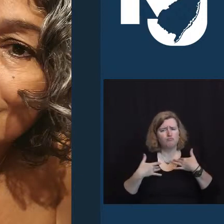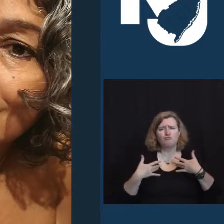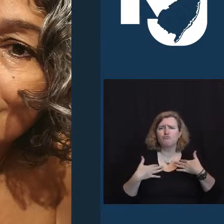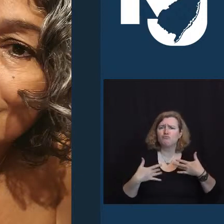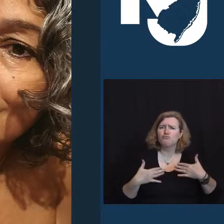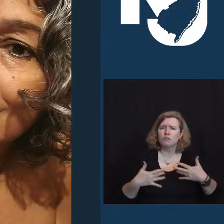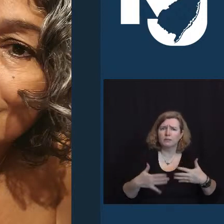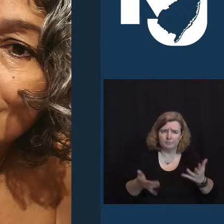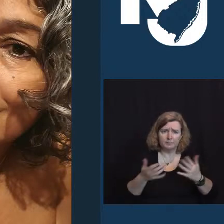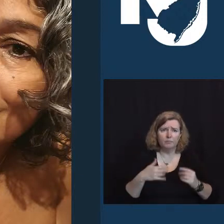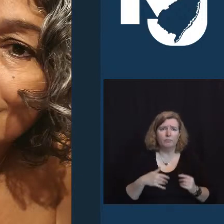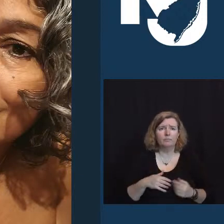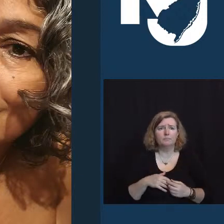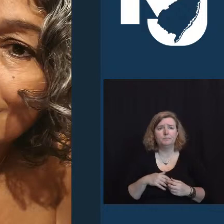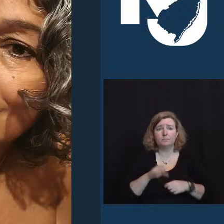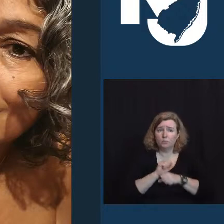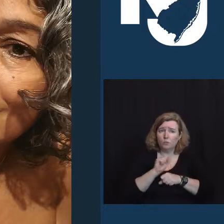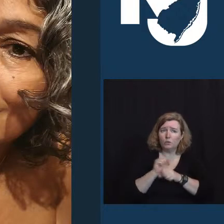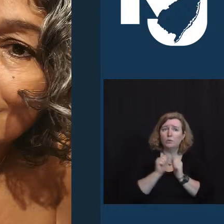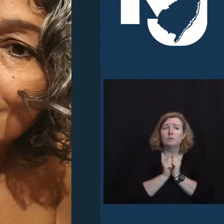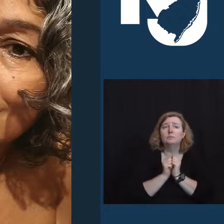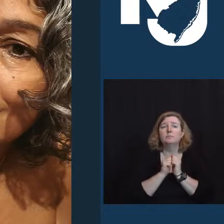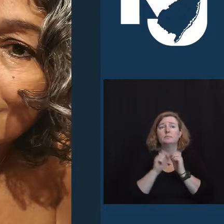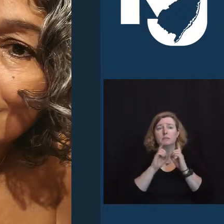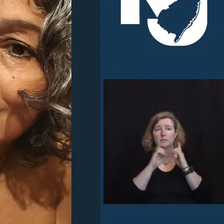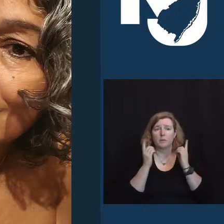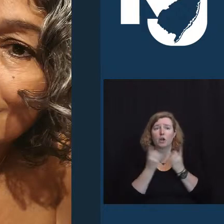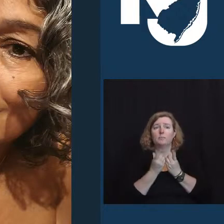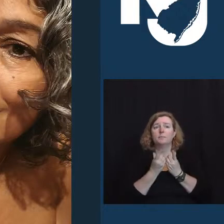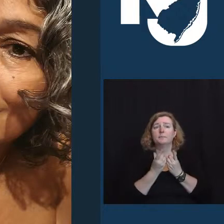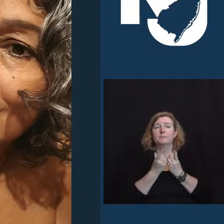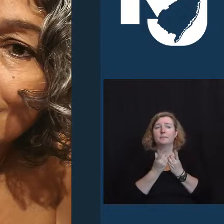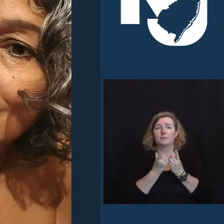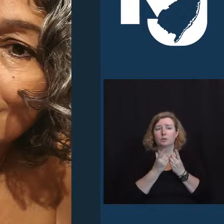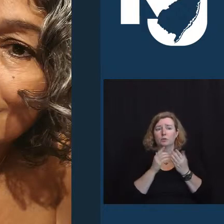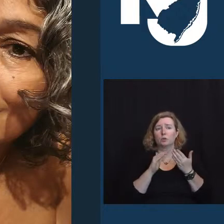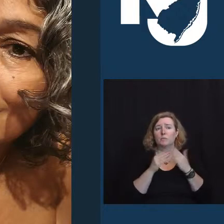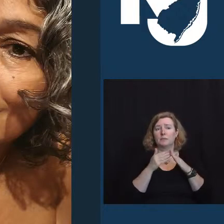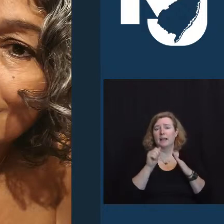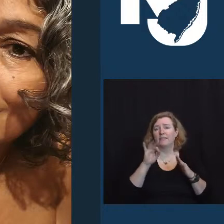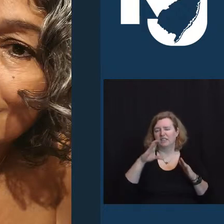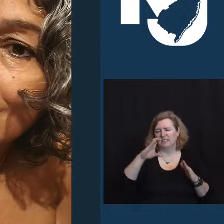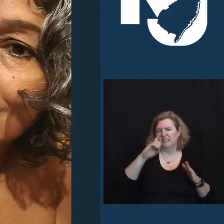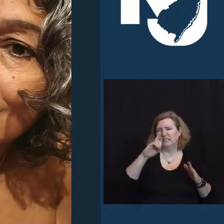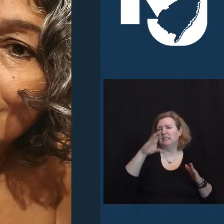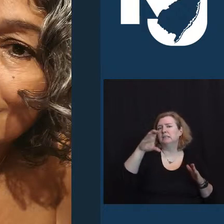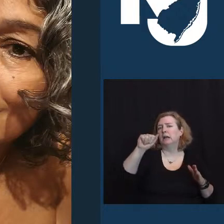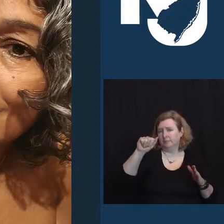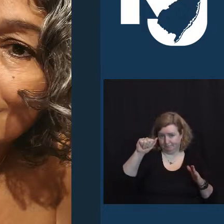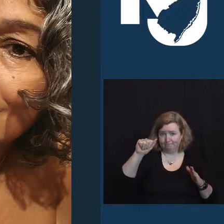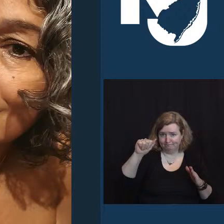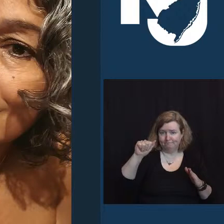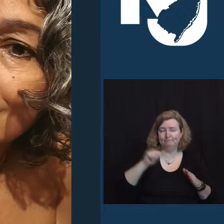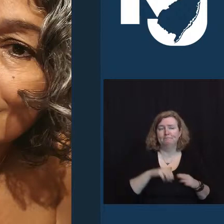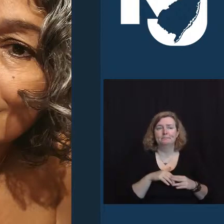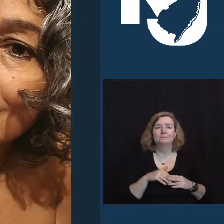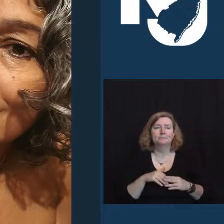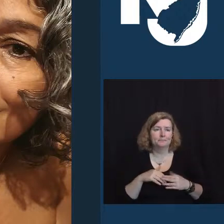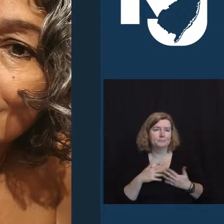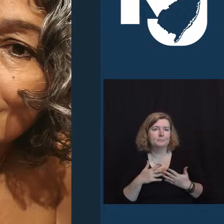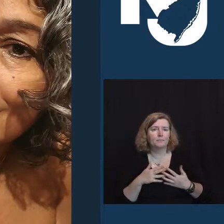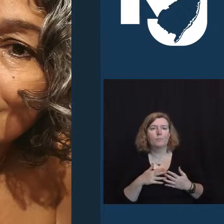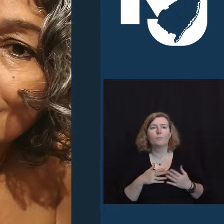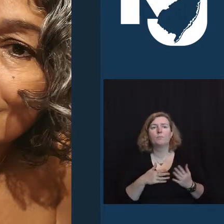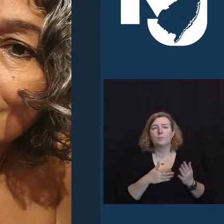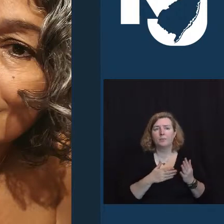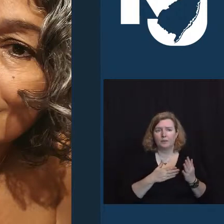Community Affairs under Sheila Oliver's great leadership through their Neighborhood Preservation COVID-19 Relief Grant Program. And Doris was